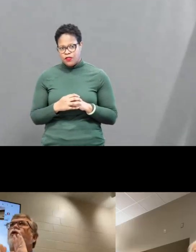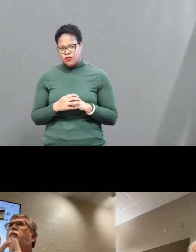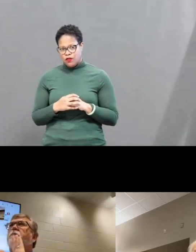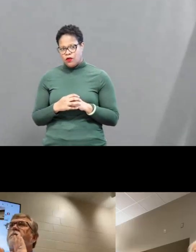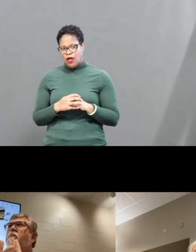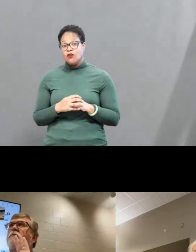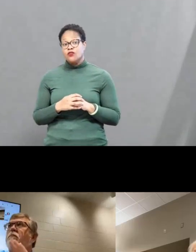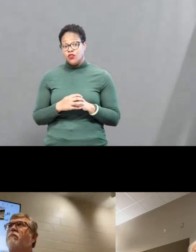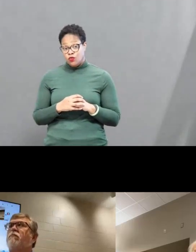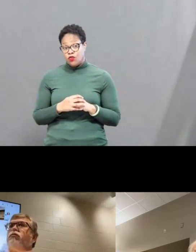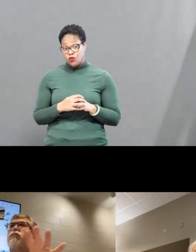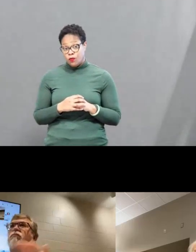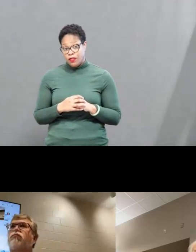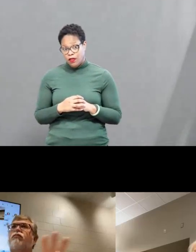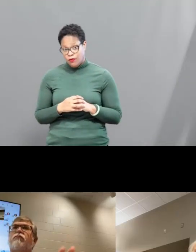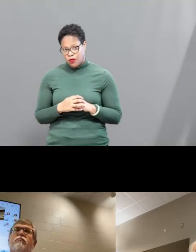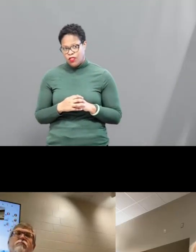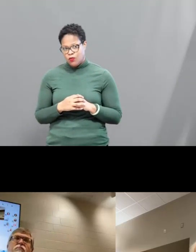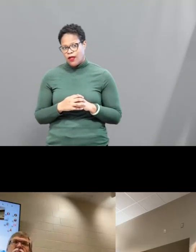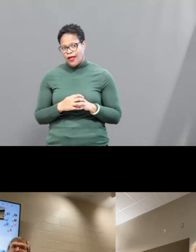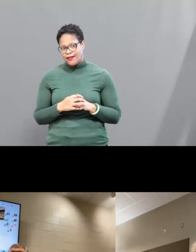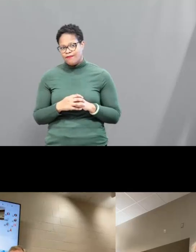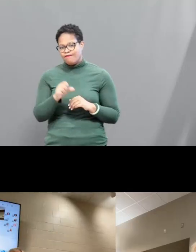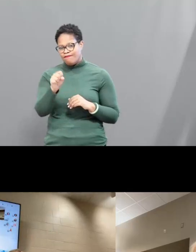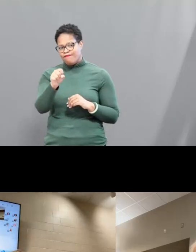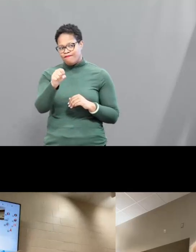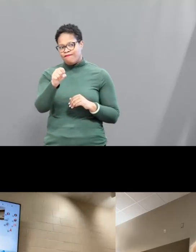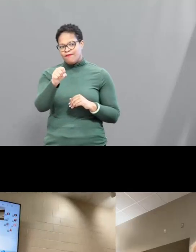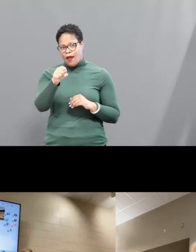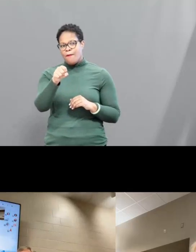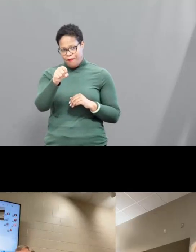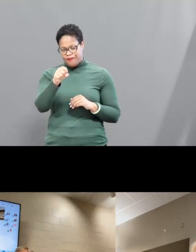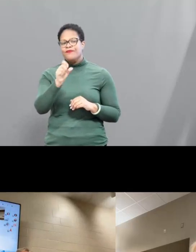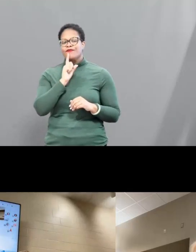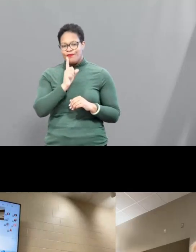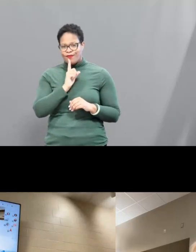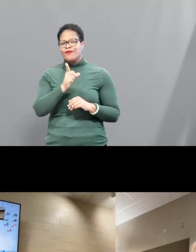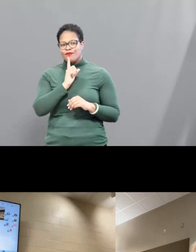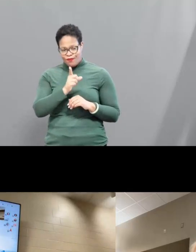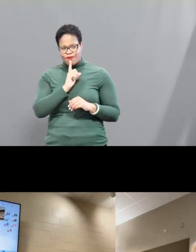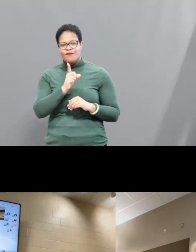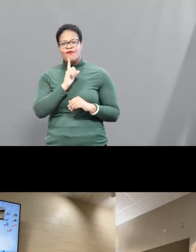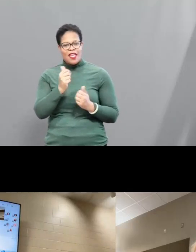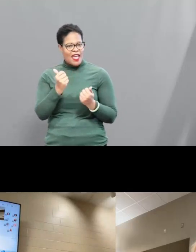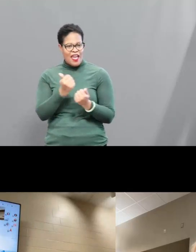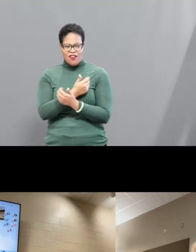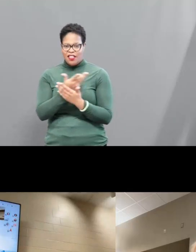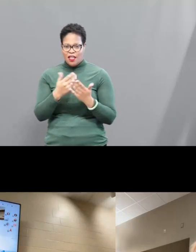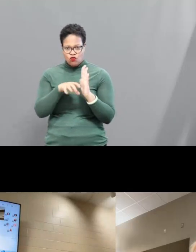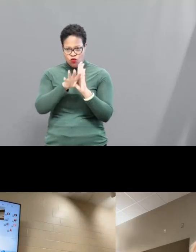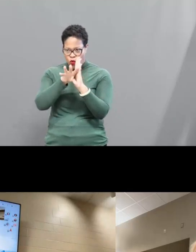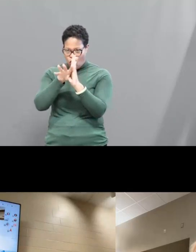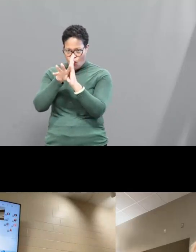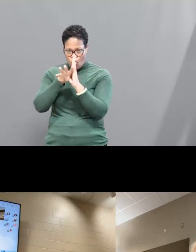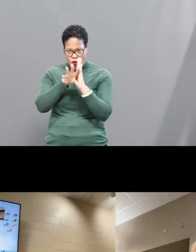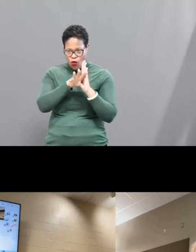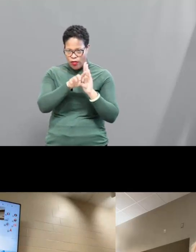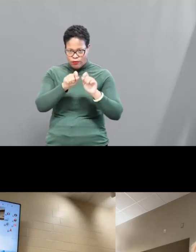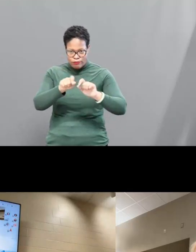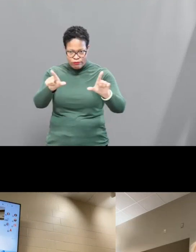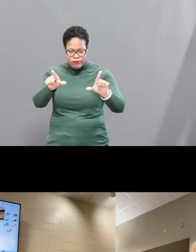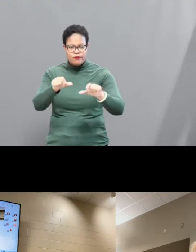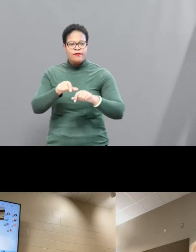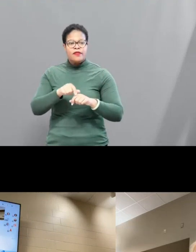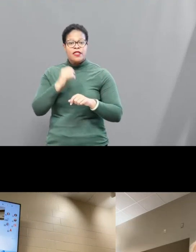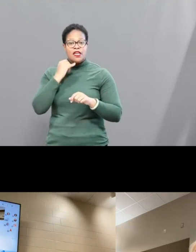on Facebook. So also YouTube. So it is Yes. broadcasted. Yes, that's absolutely true. Everything is recorded. And if you go to